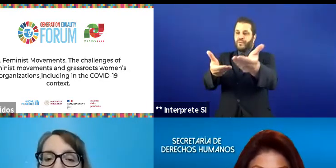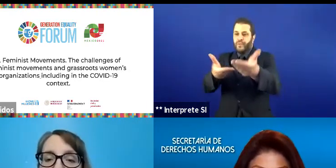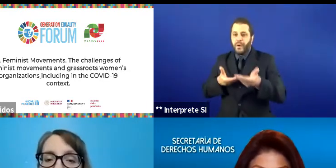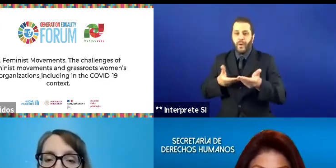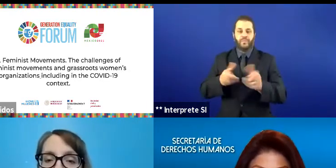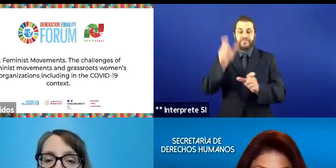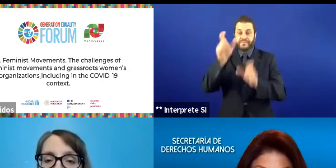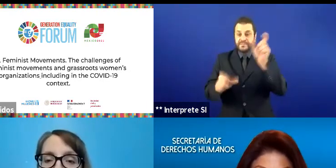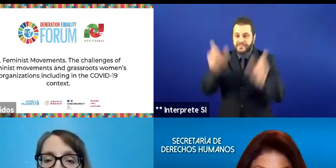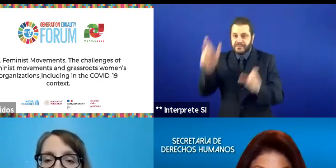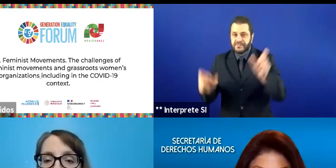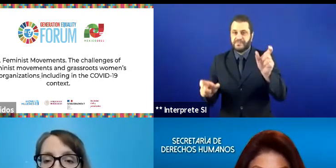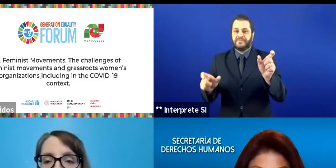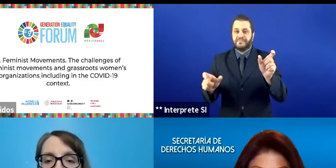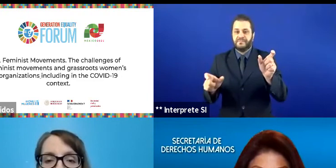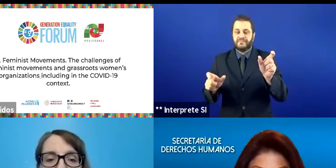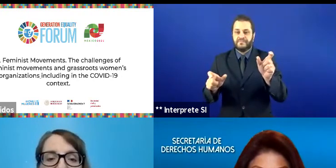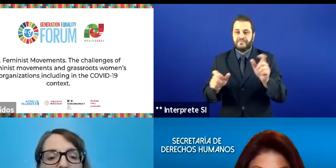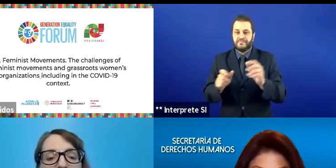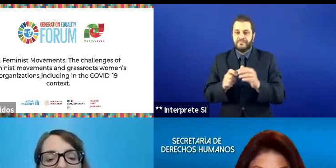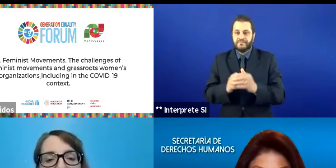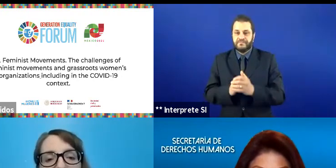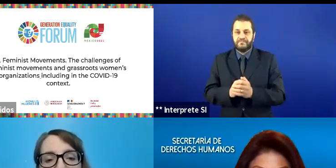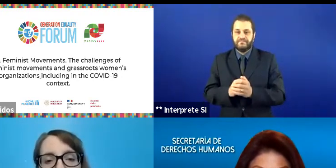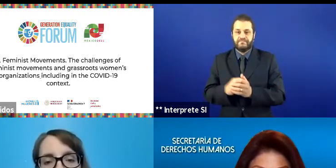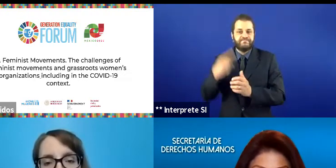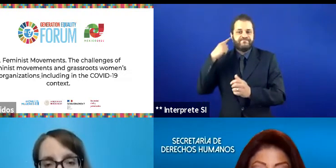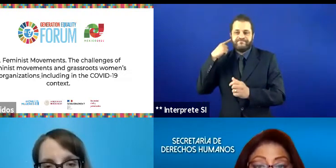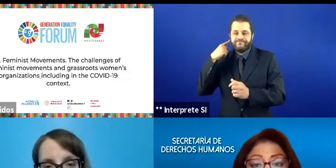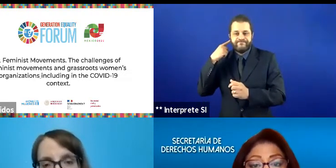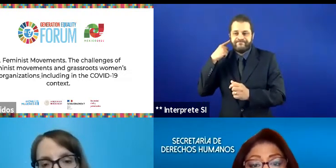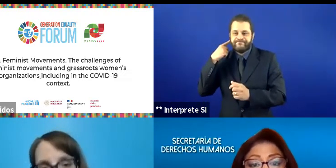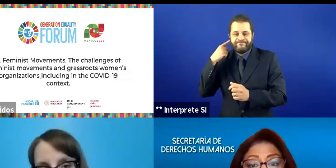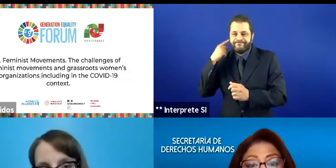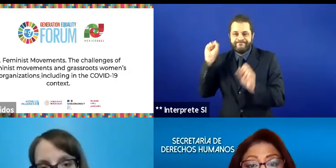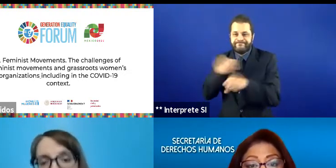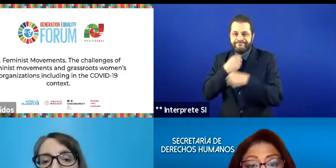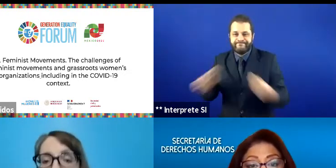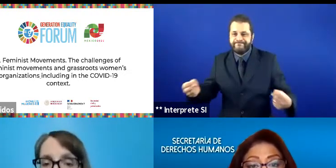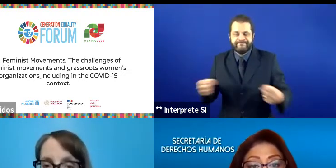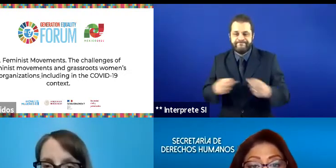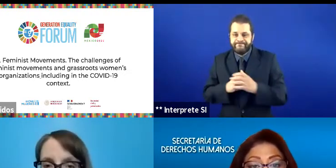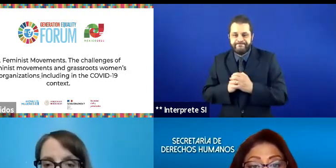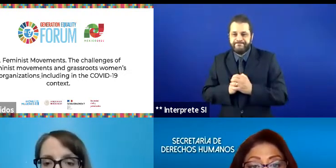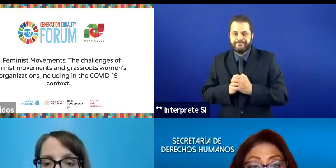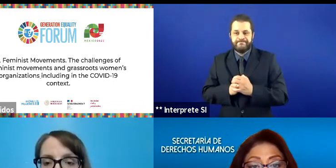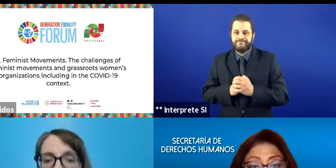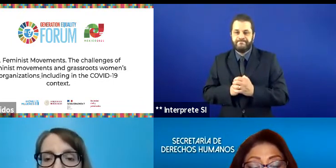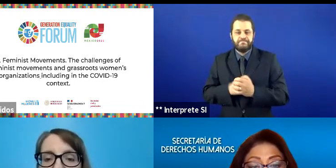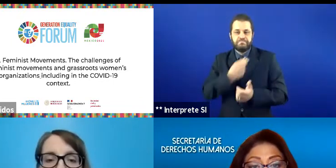first off, I wanted to let you know that interpretation is available in English, Spanish, French, and Arabic, as well as sign